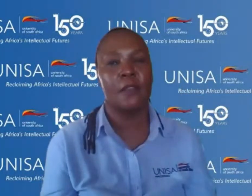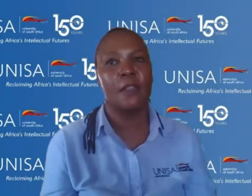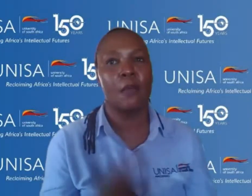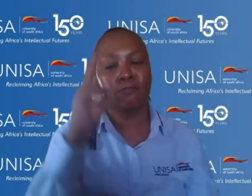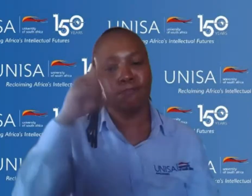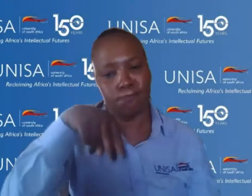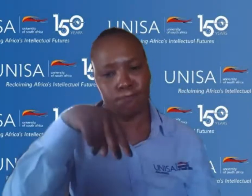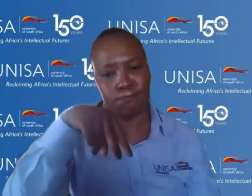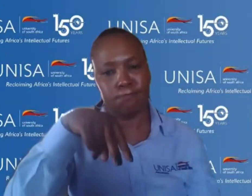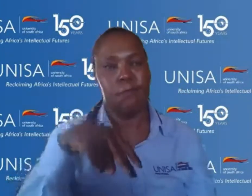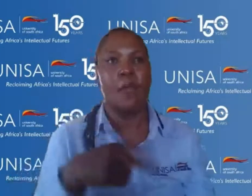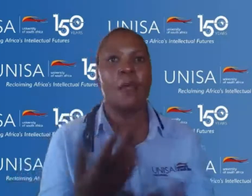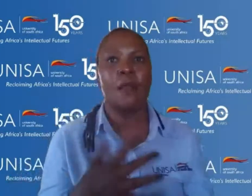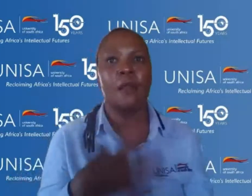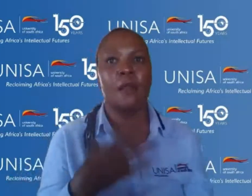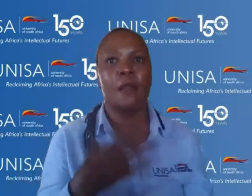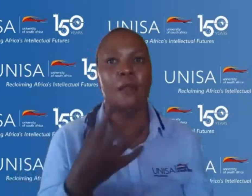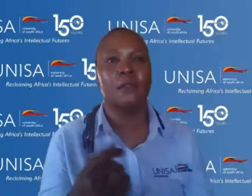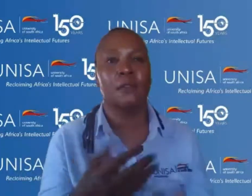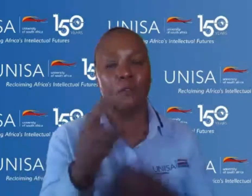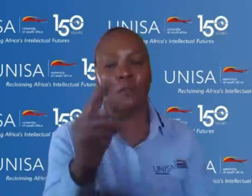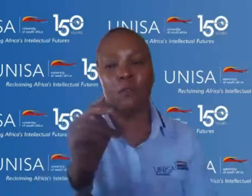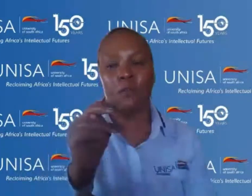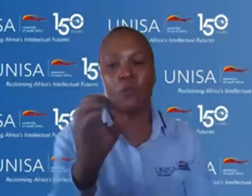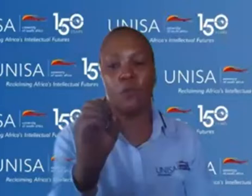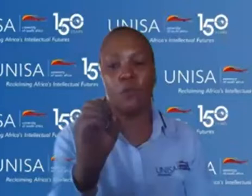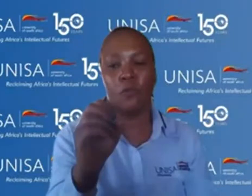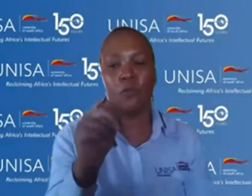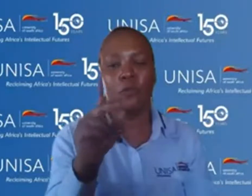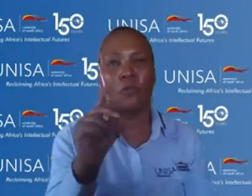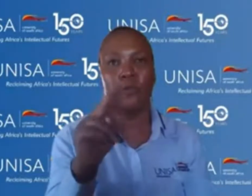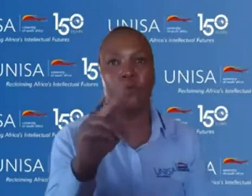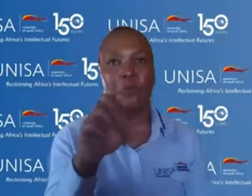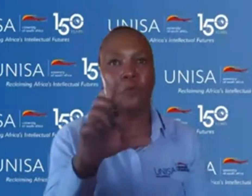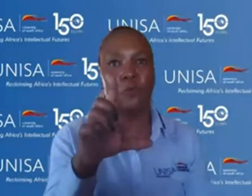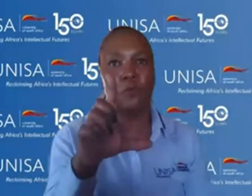give Nonkululeko just a minute.